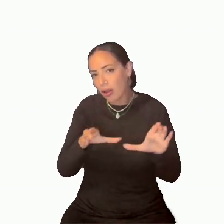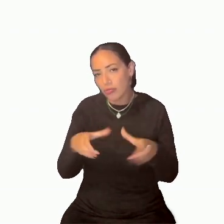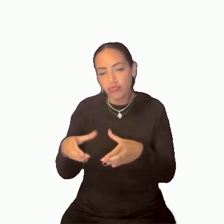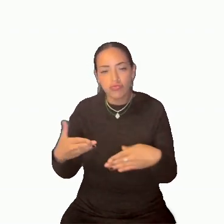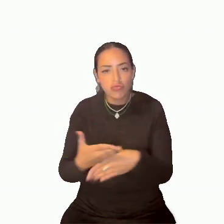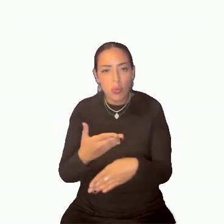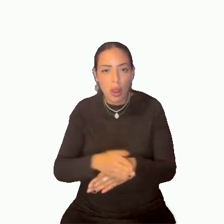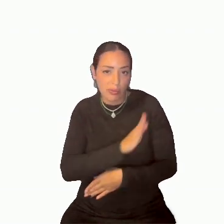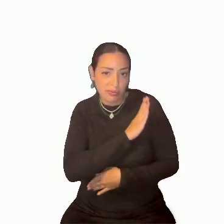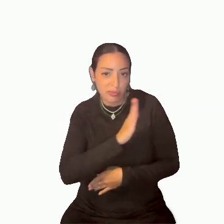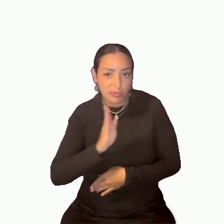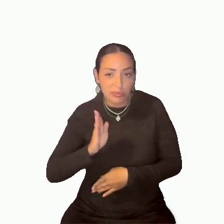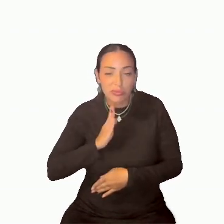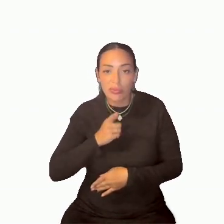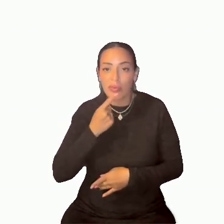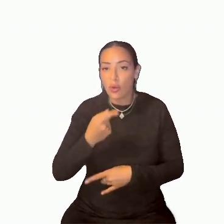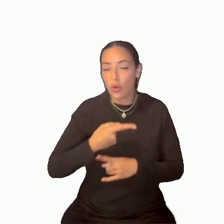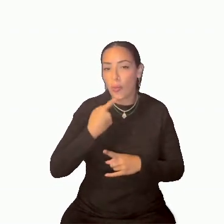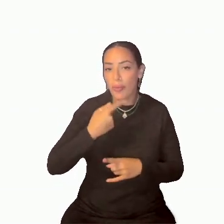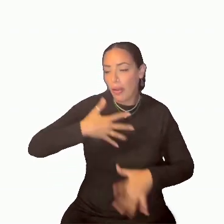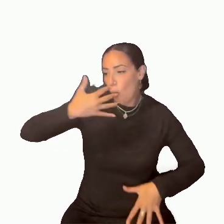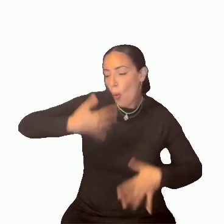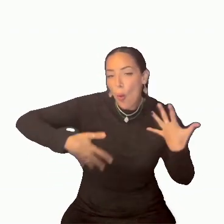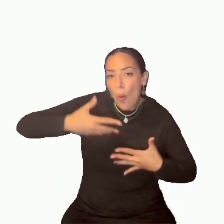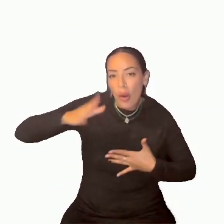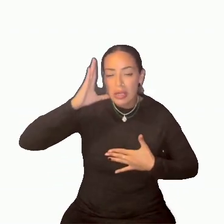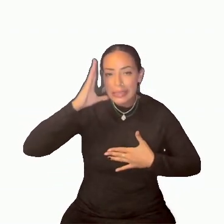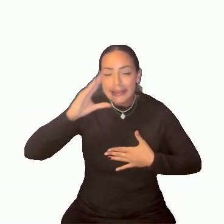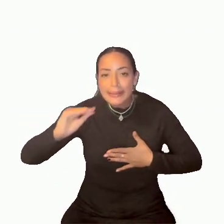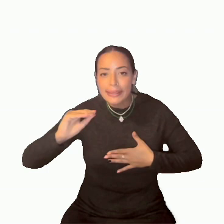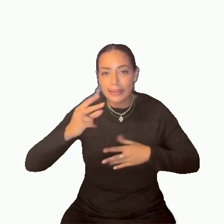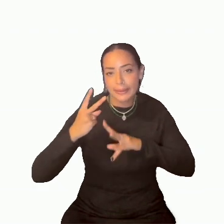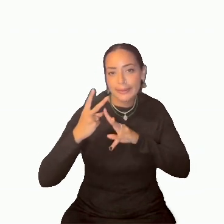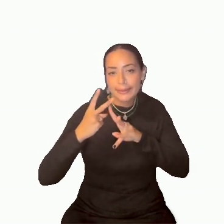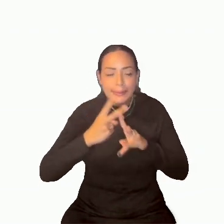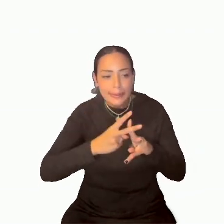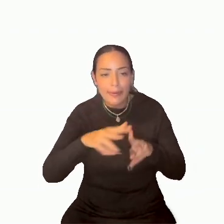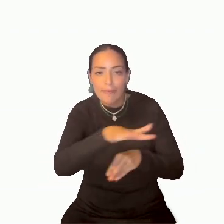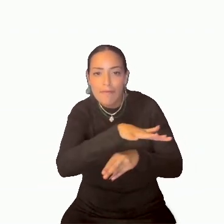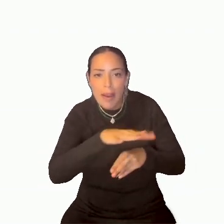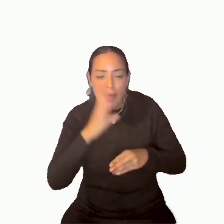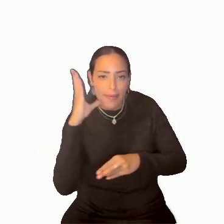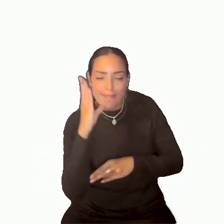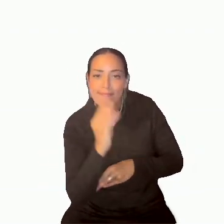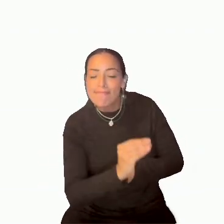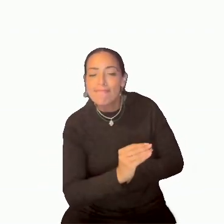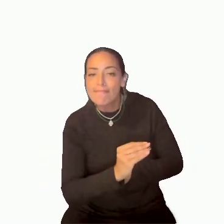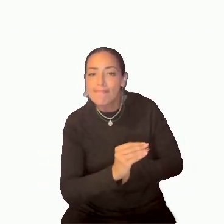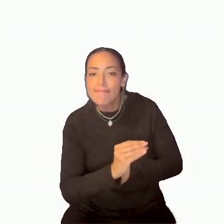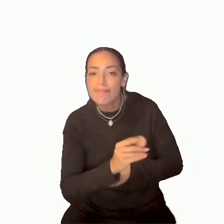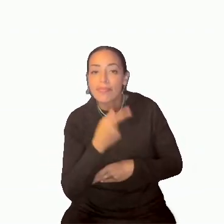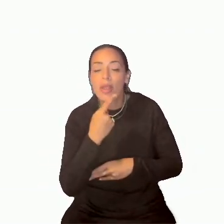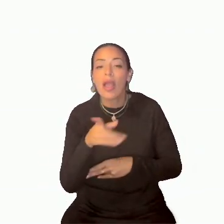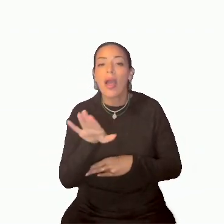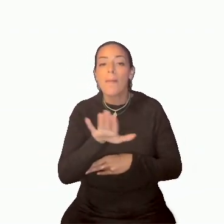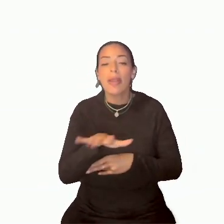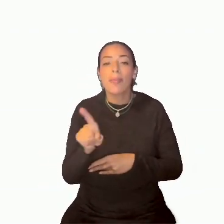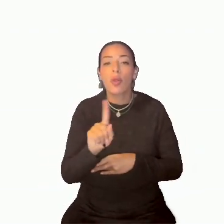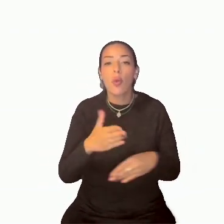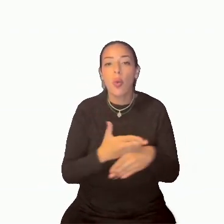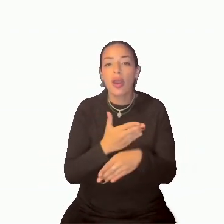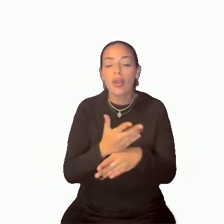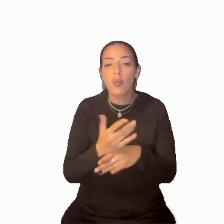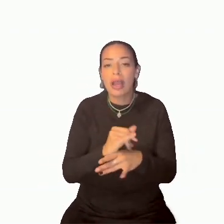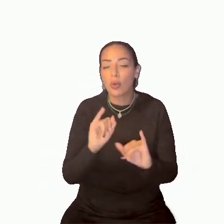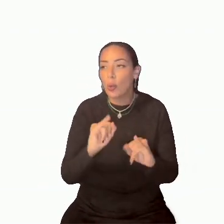forces and their casualty notification officer and visiting officer duties, companies whose workforce operates in hostile environments